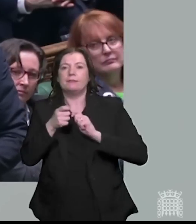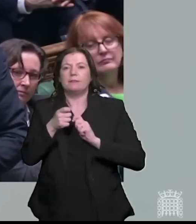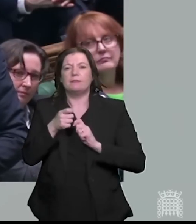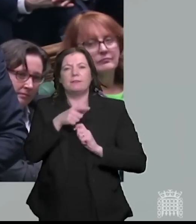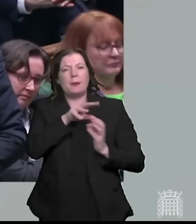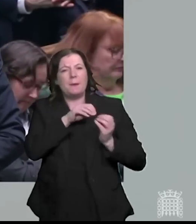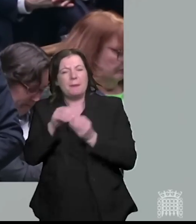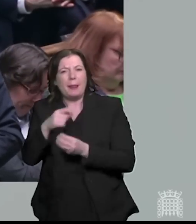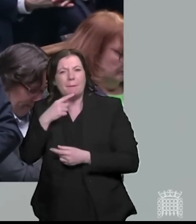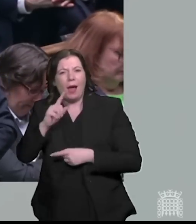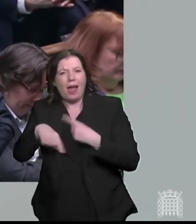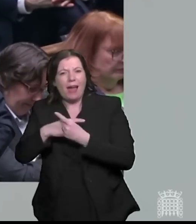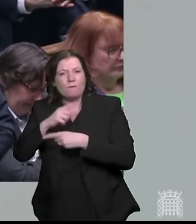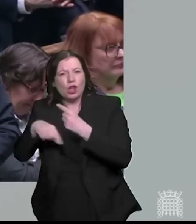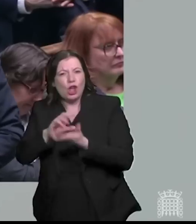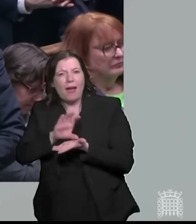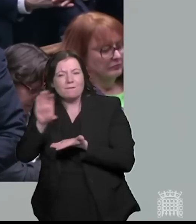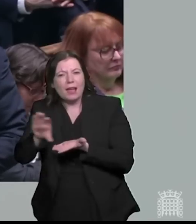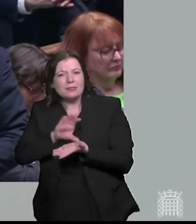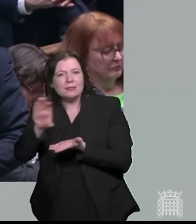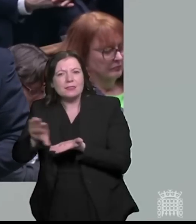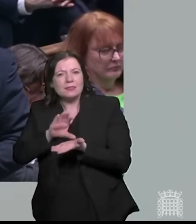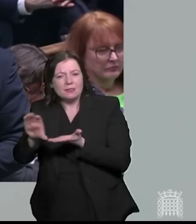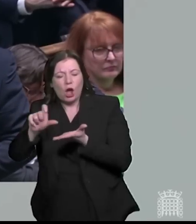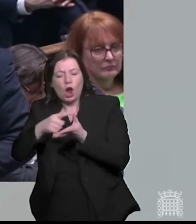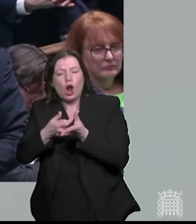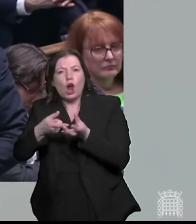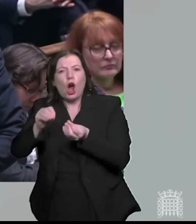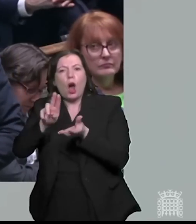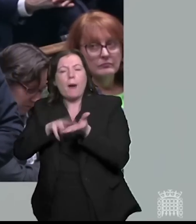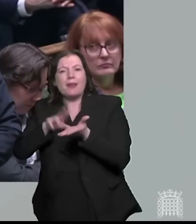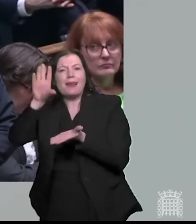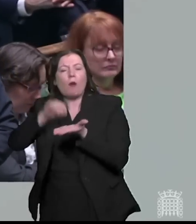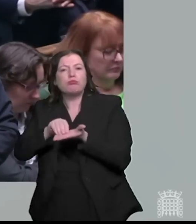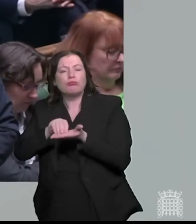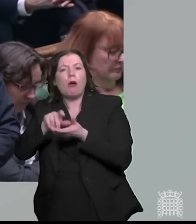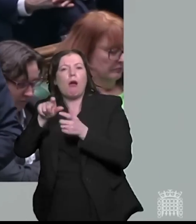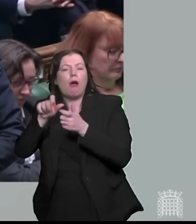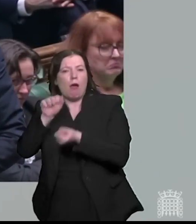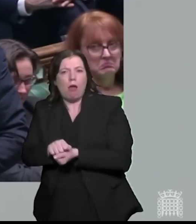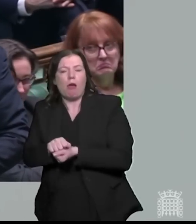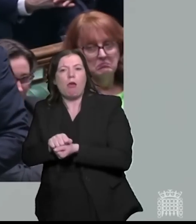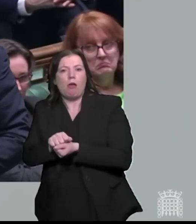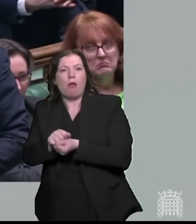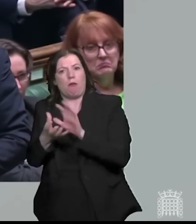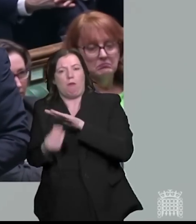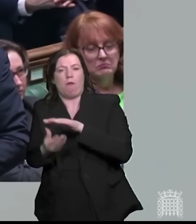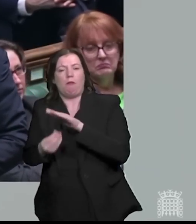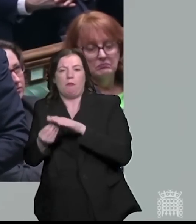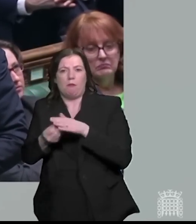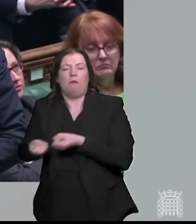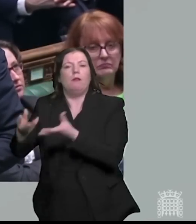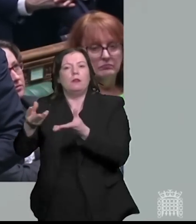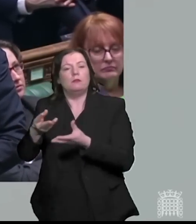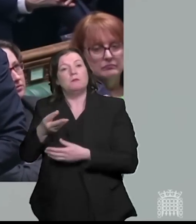billion a year investment or so in carbon capture and storage, to be welcomed, but we will look very